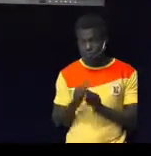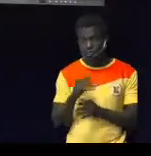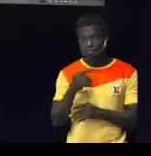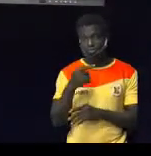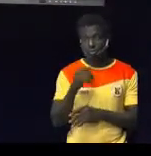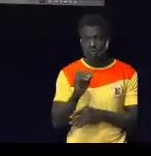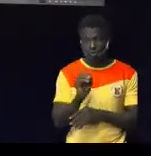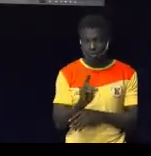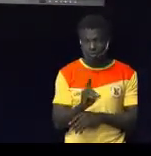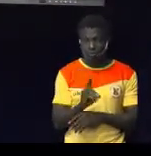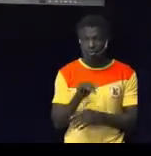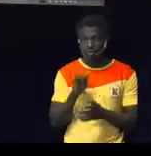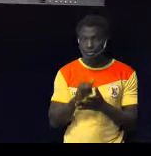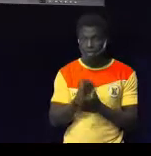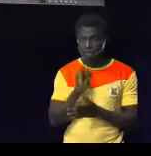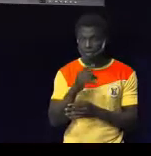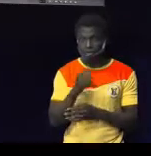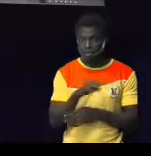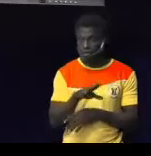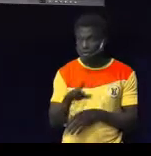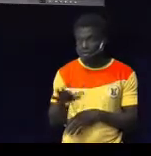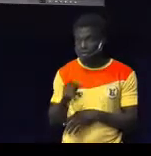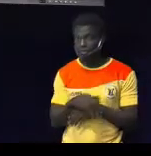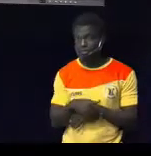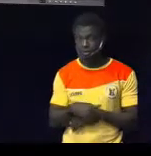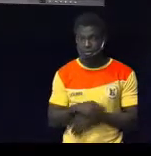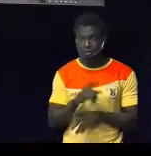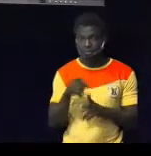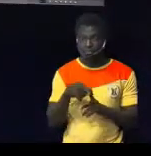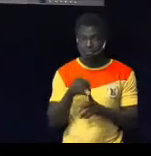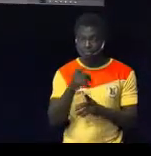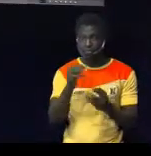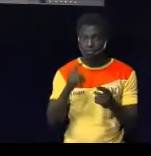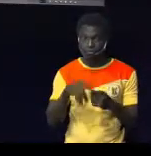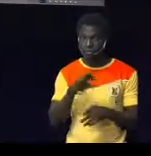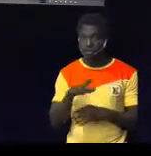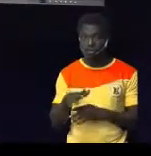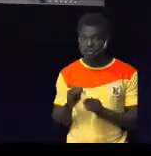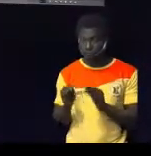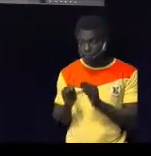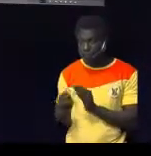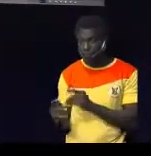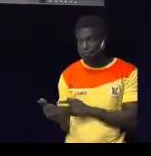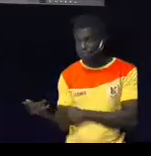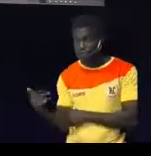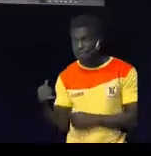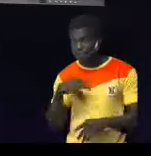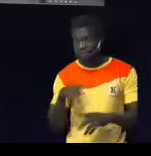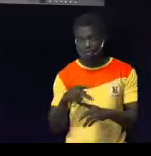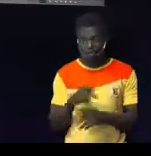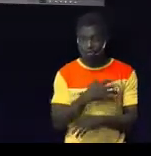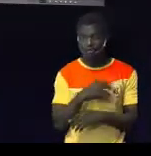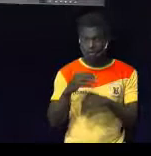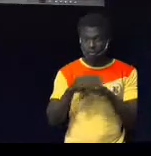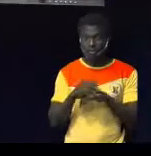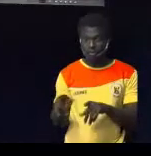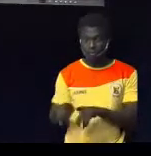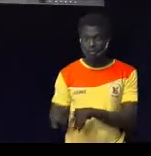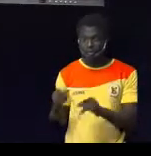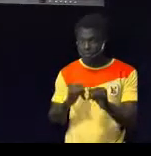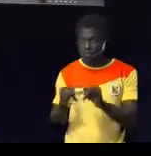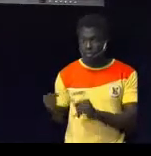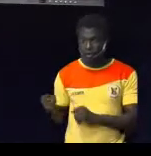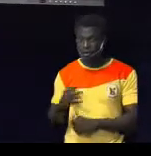letter G-O-D. That's the spelling when you want to spell small god. So then they were practicing and